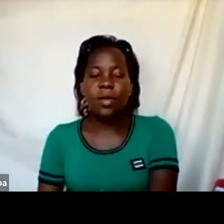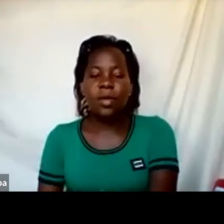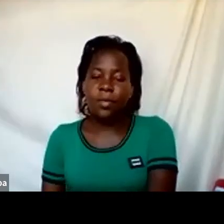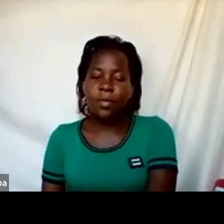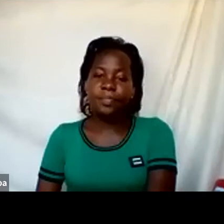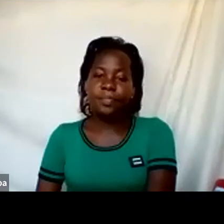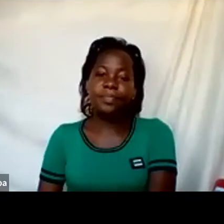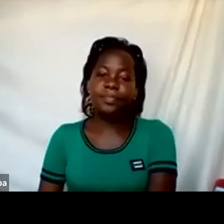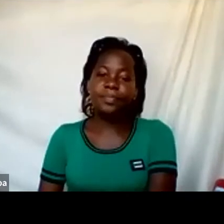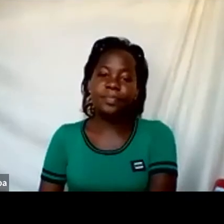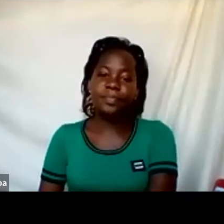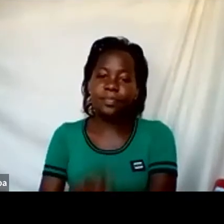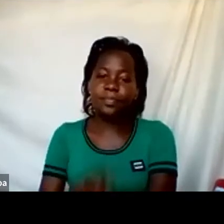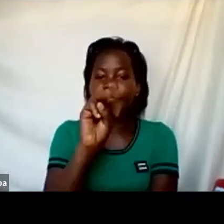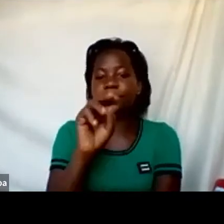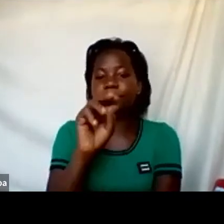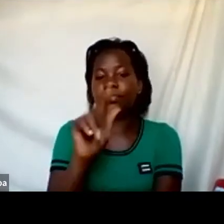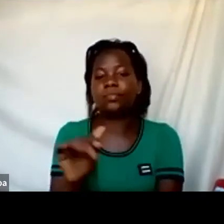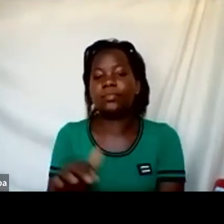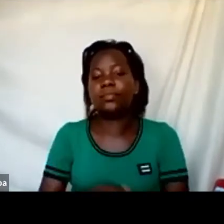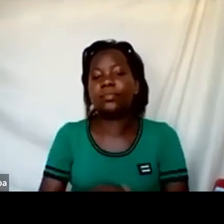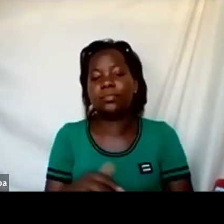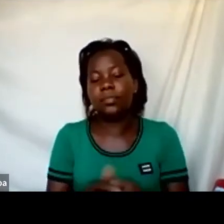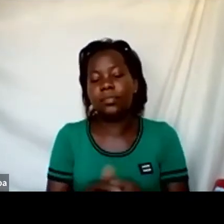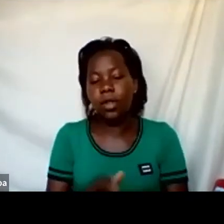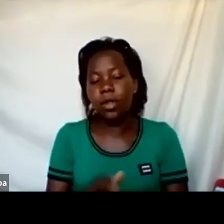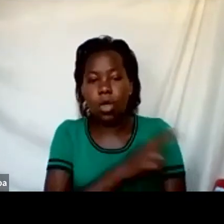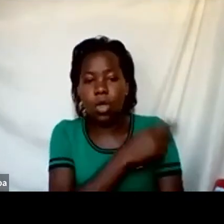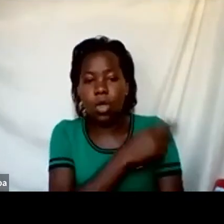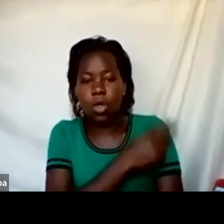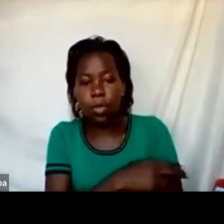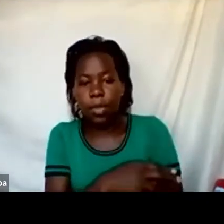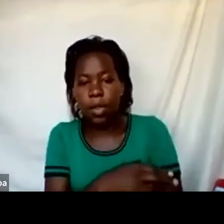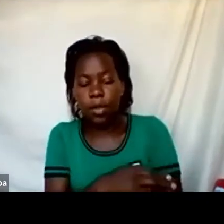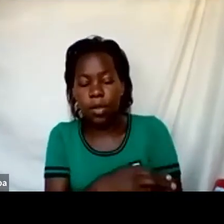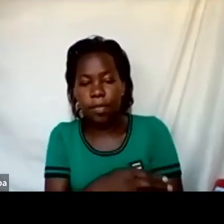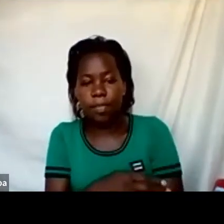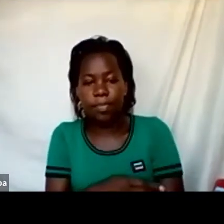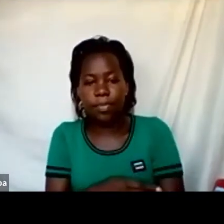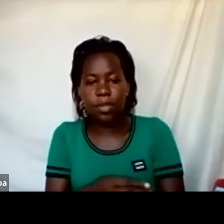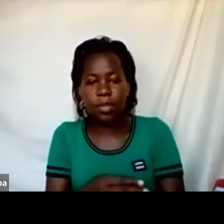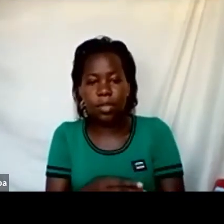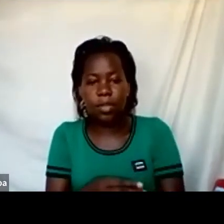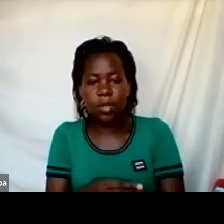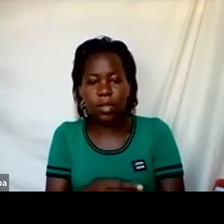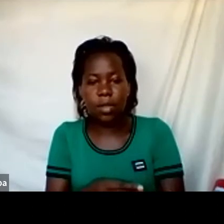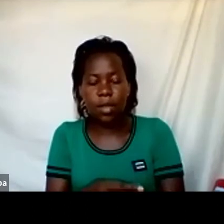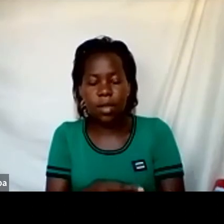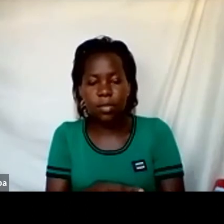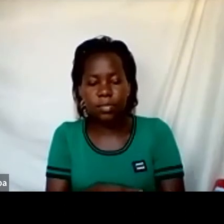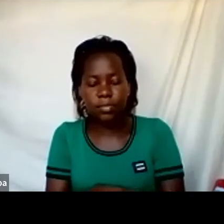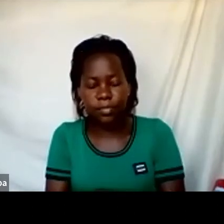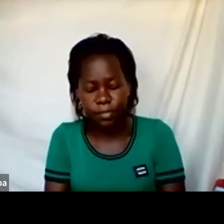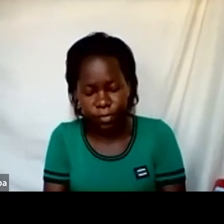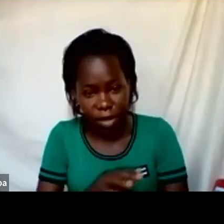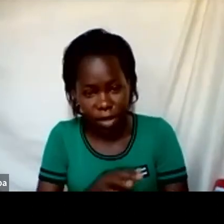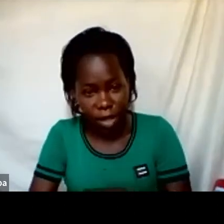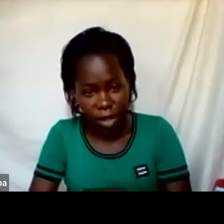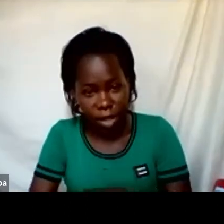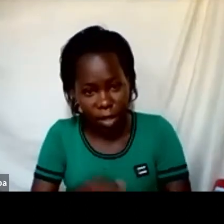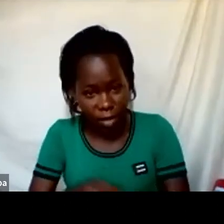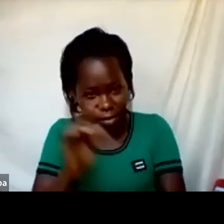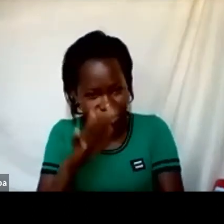manufacture mosquito repellent bathing soap using our local organic repellent plants to reduce the morbidity